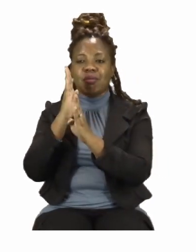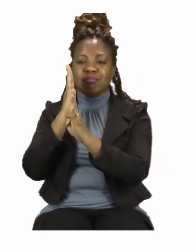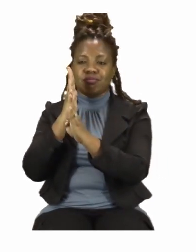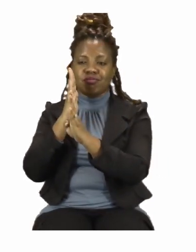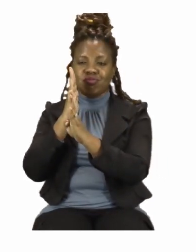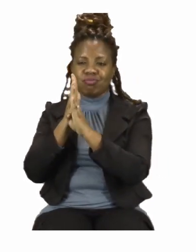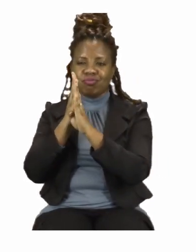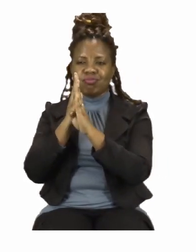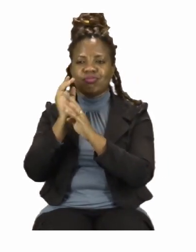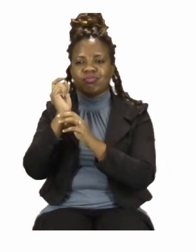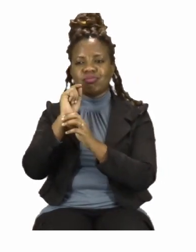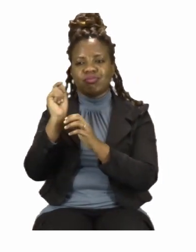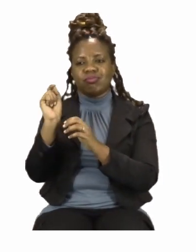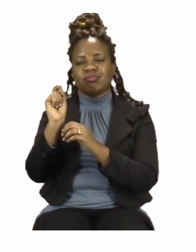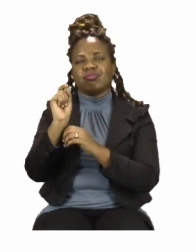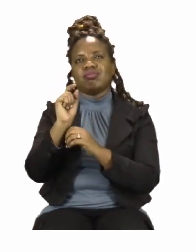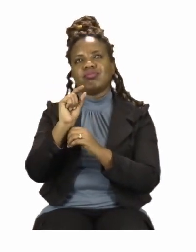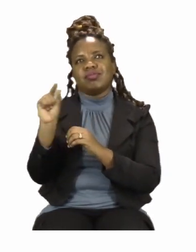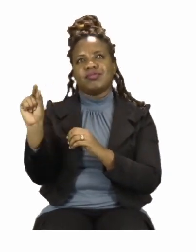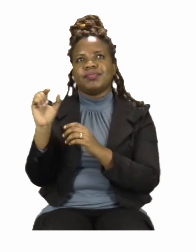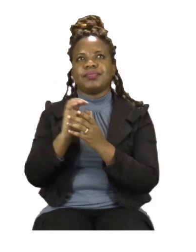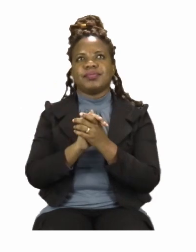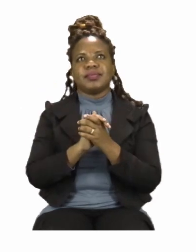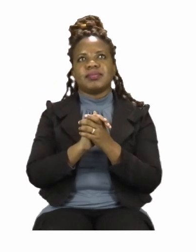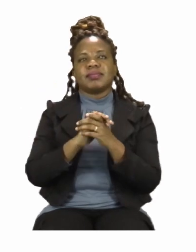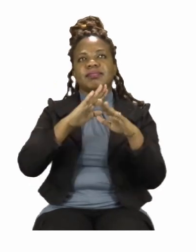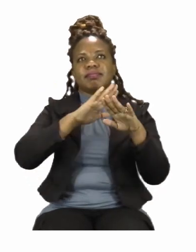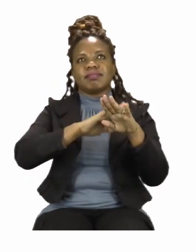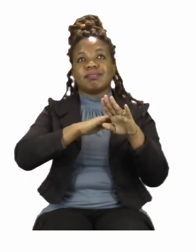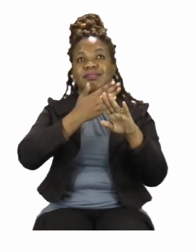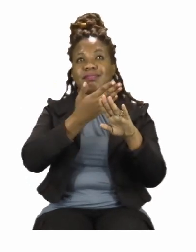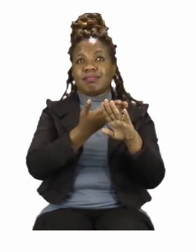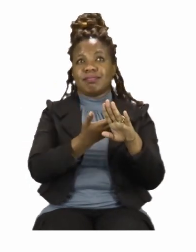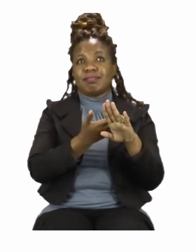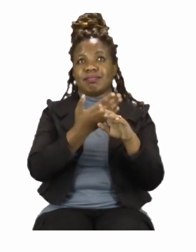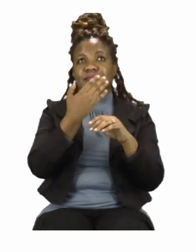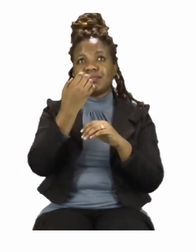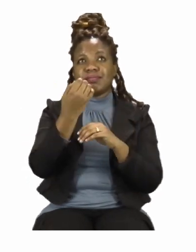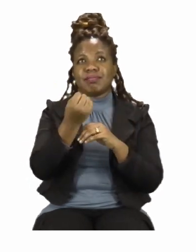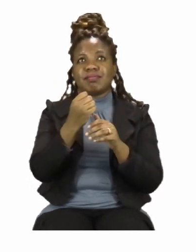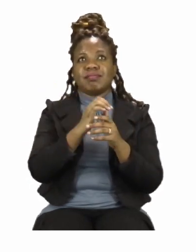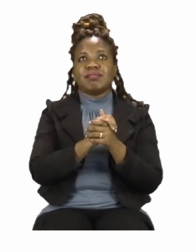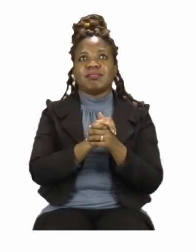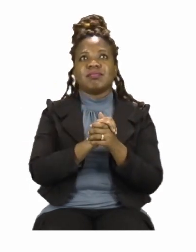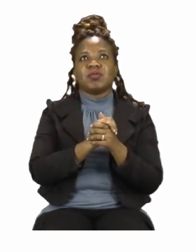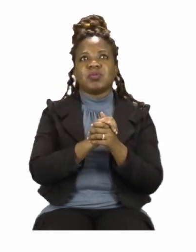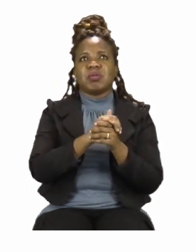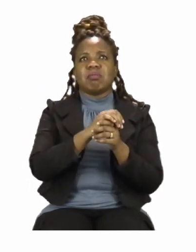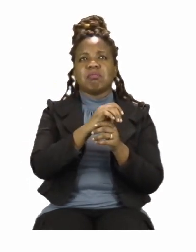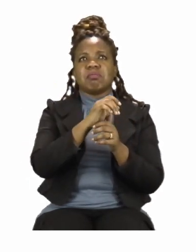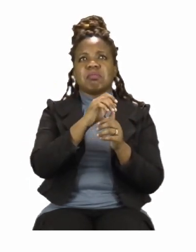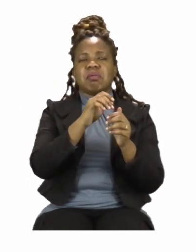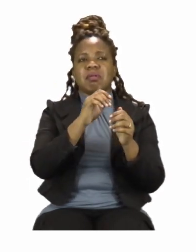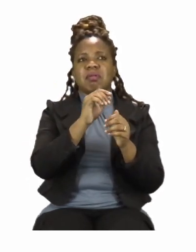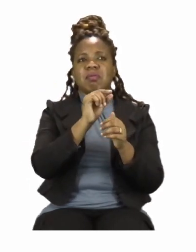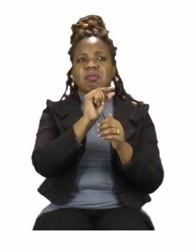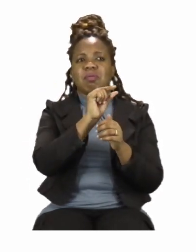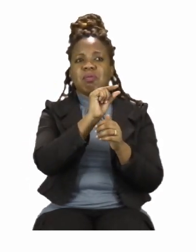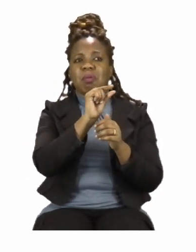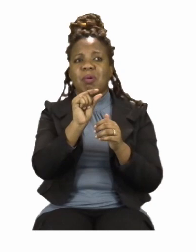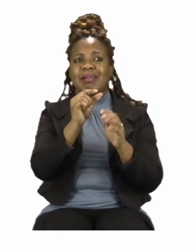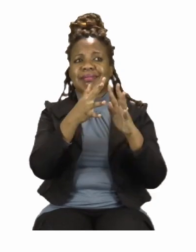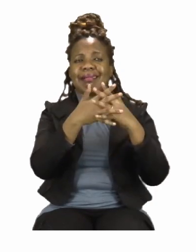rearranged the letters, and now we have the correct spelling of the word well. We are going to do